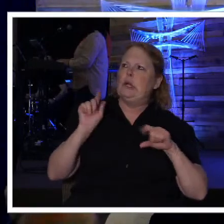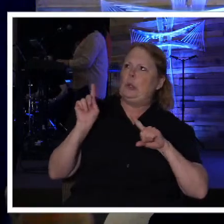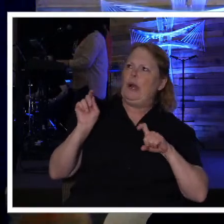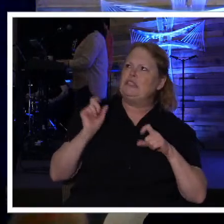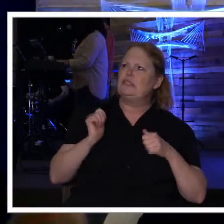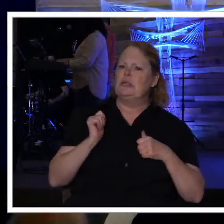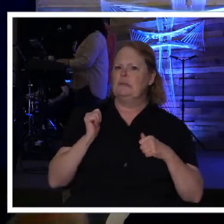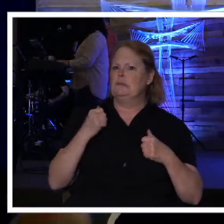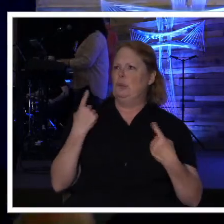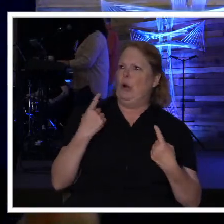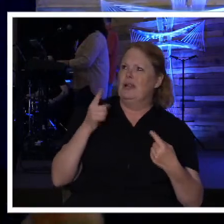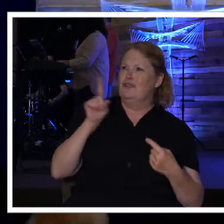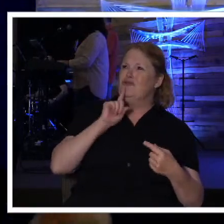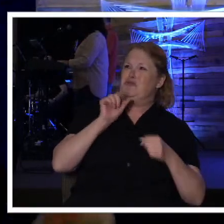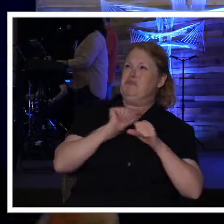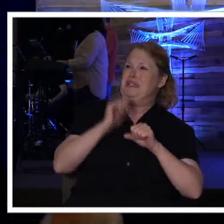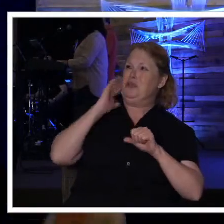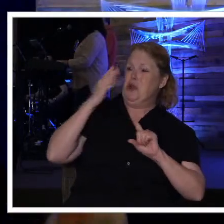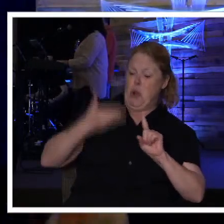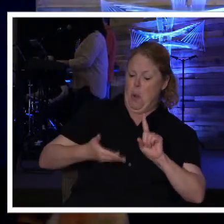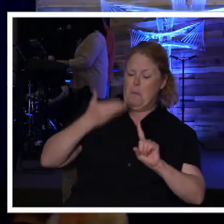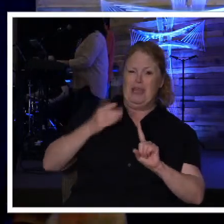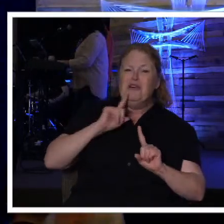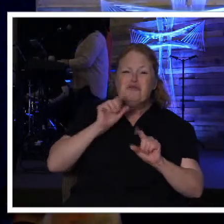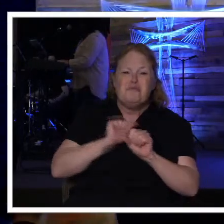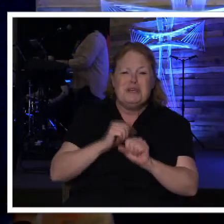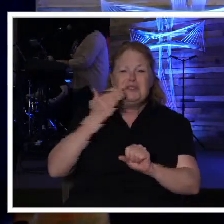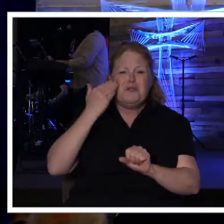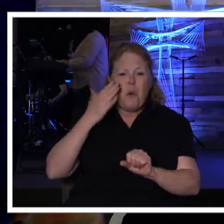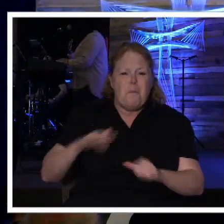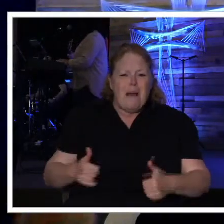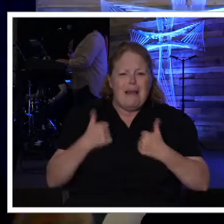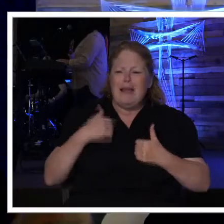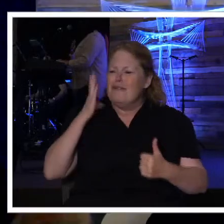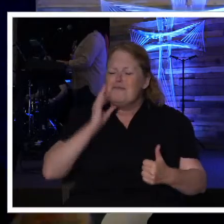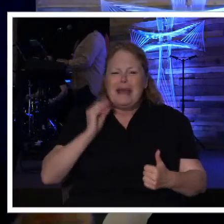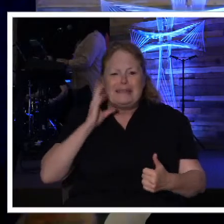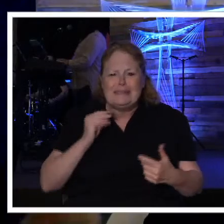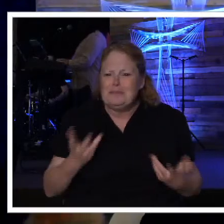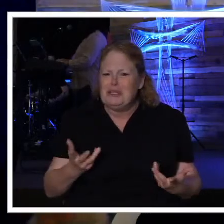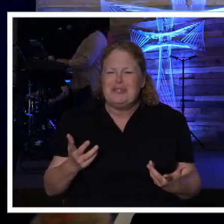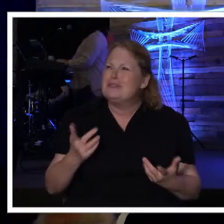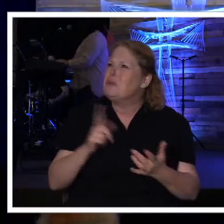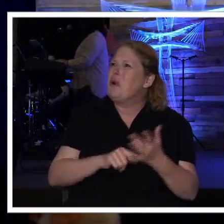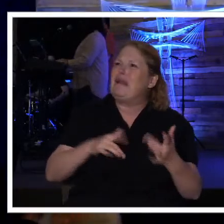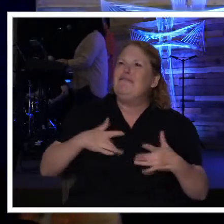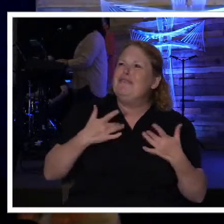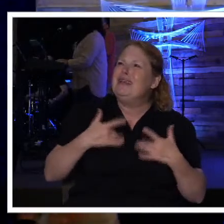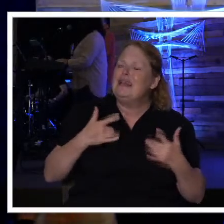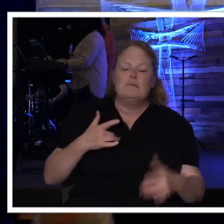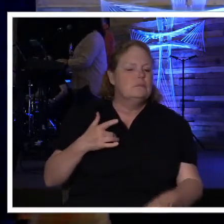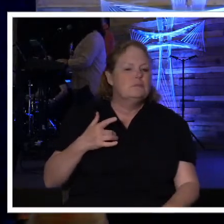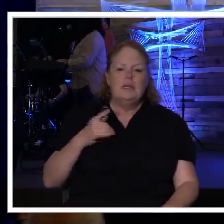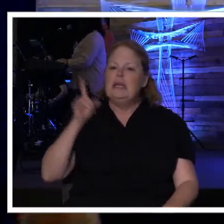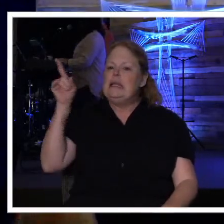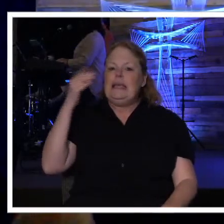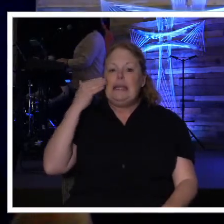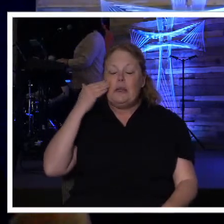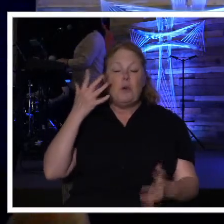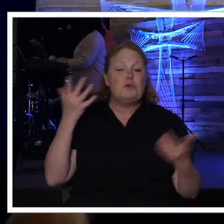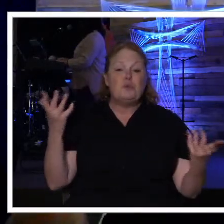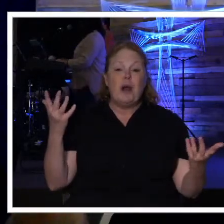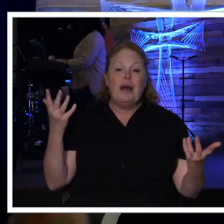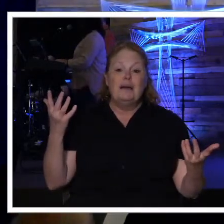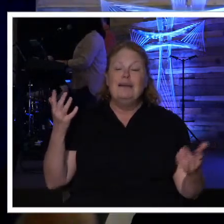wondering, are you really know who I am? Do you really know what I'm going through? And today I want you to know He knows you by